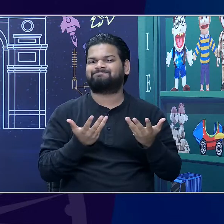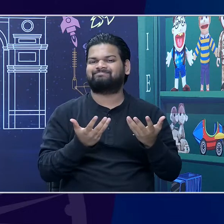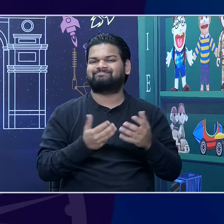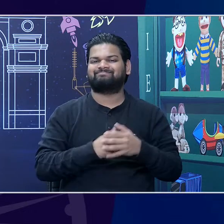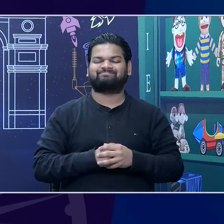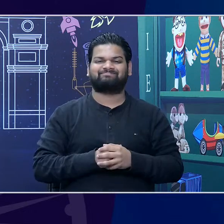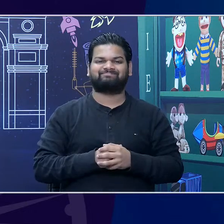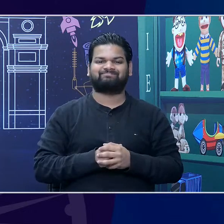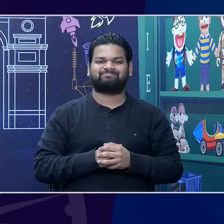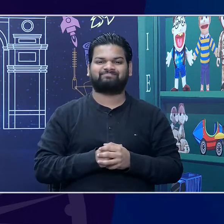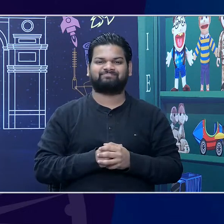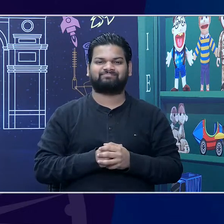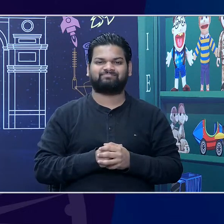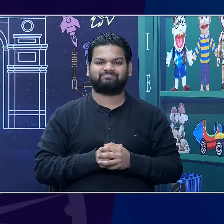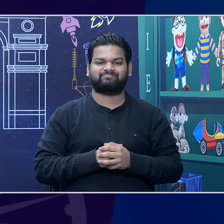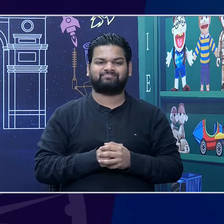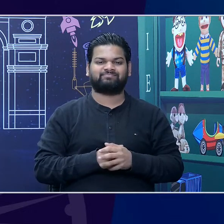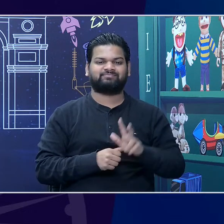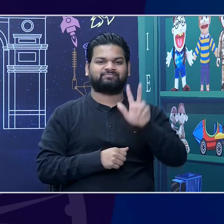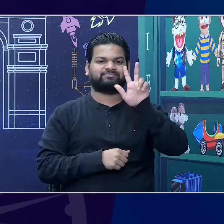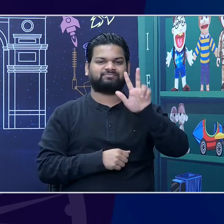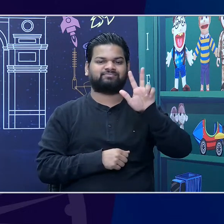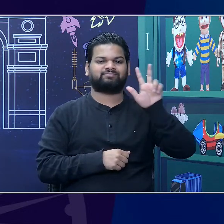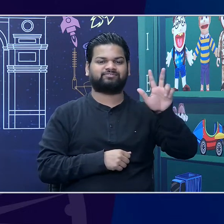us. Our phone number is